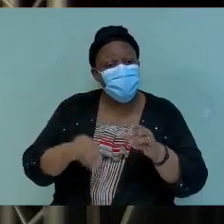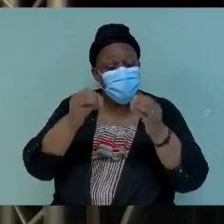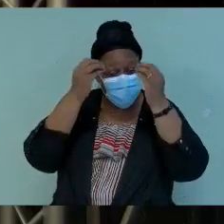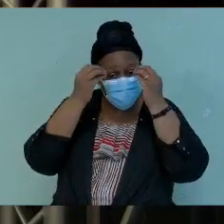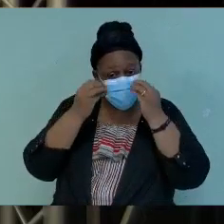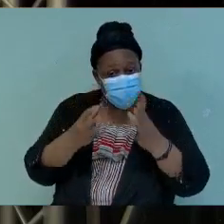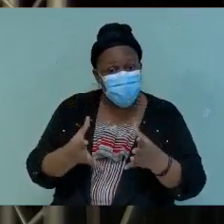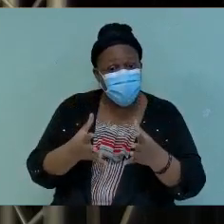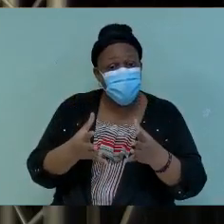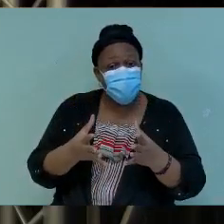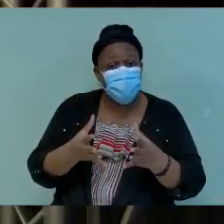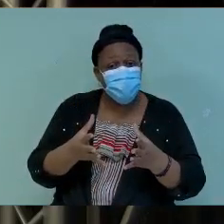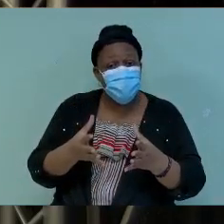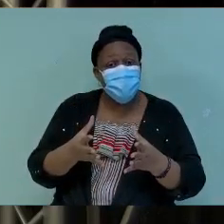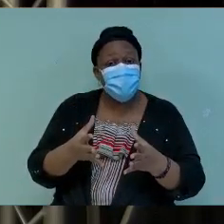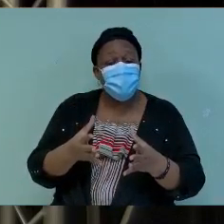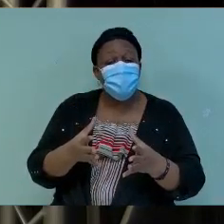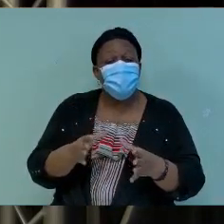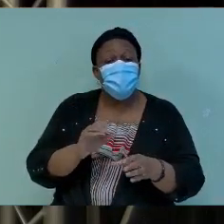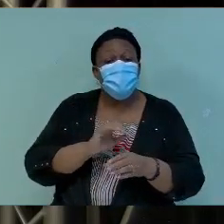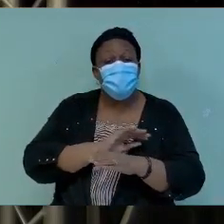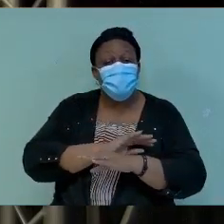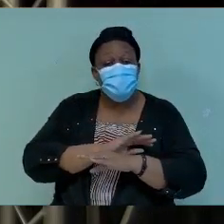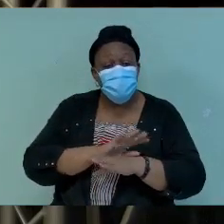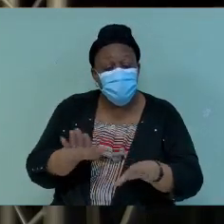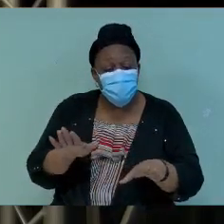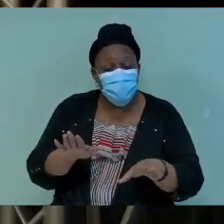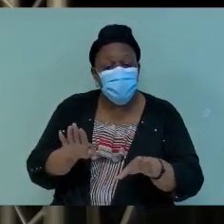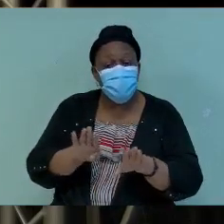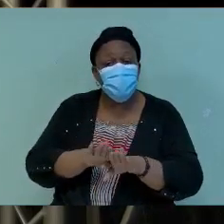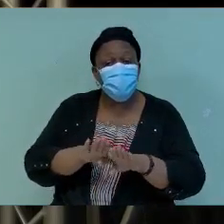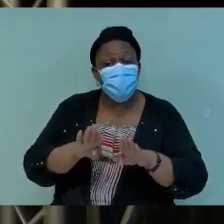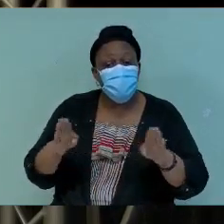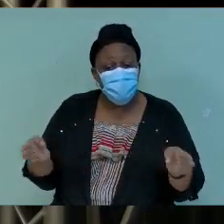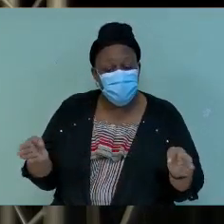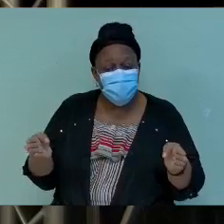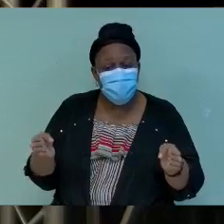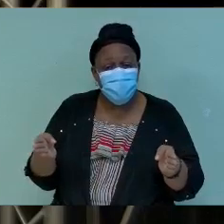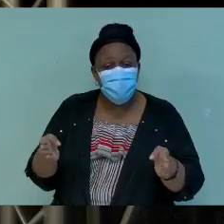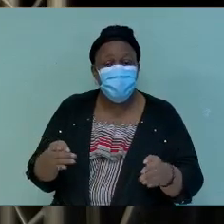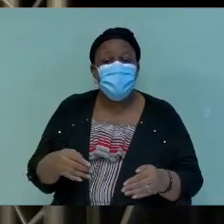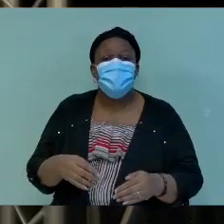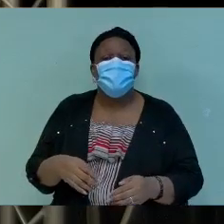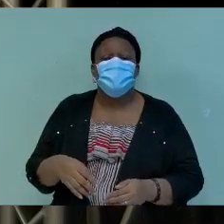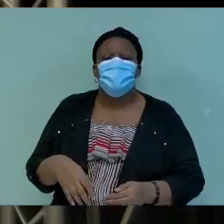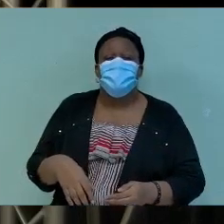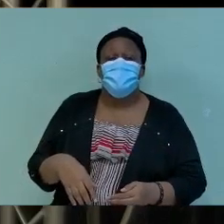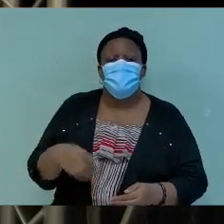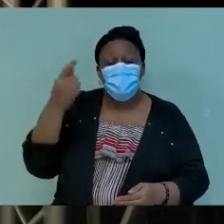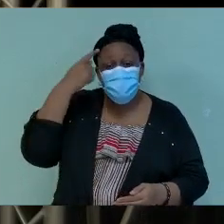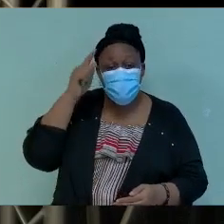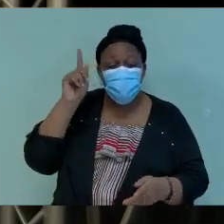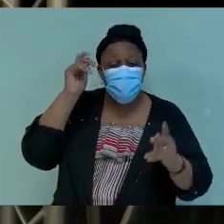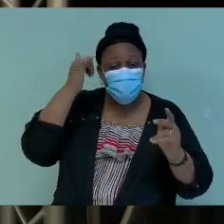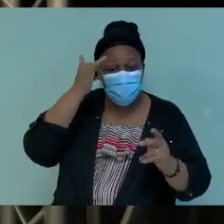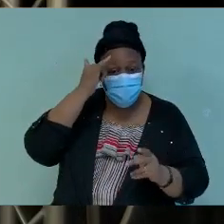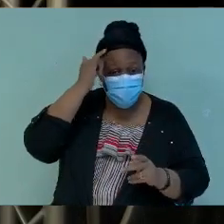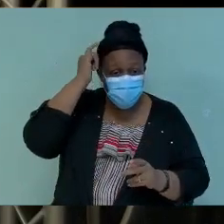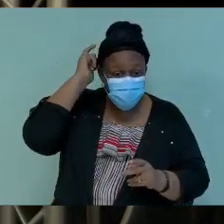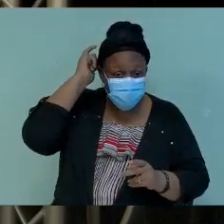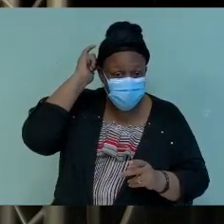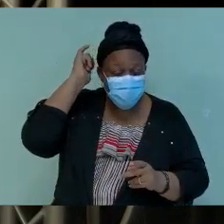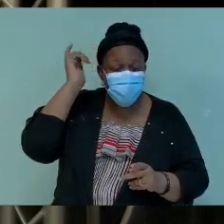Exceptions have been made for barbers and hair salons, and the CMO has set out some guidelines for